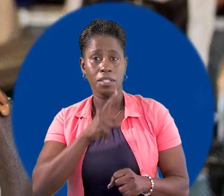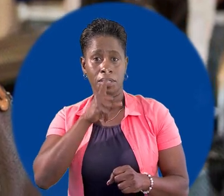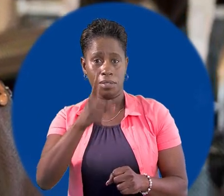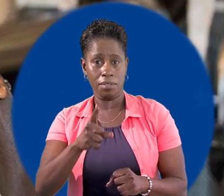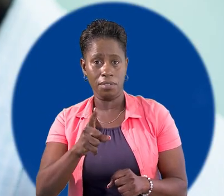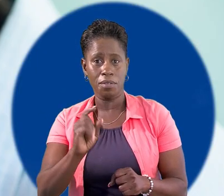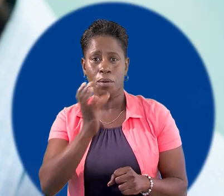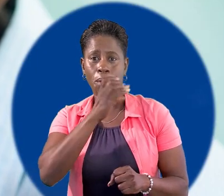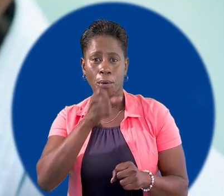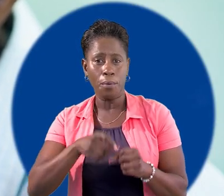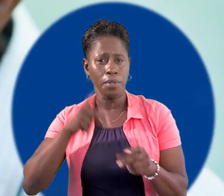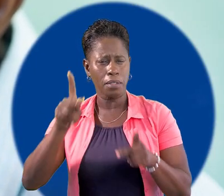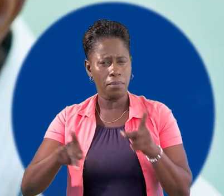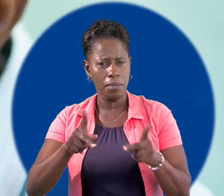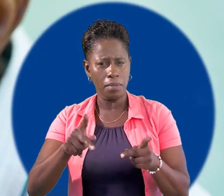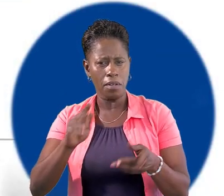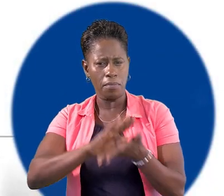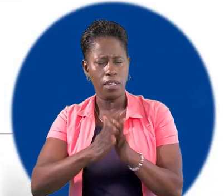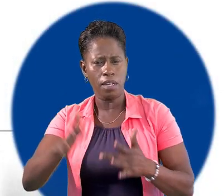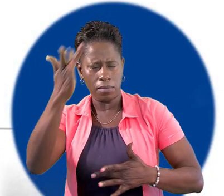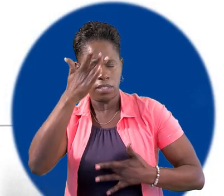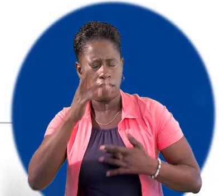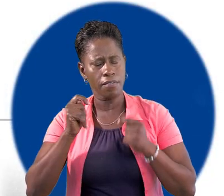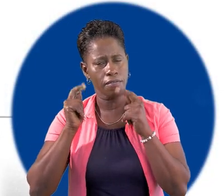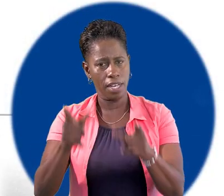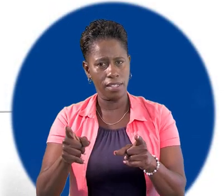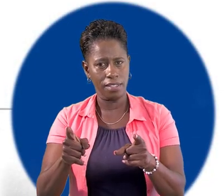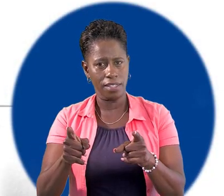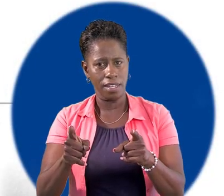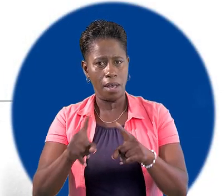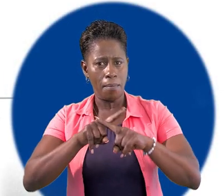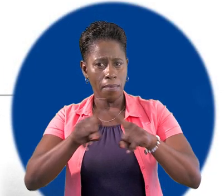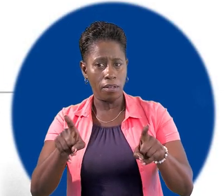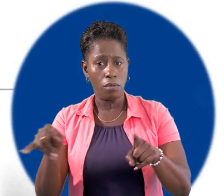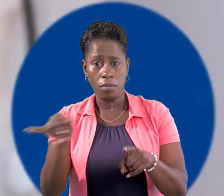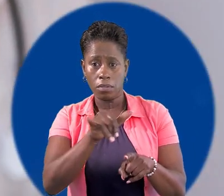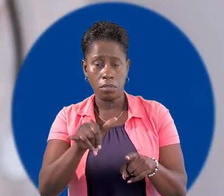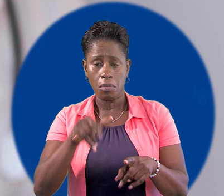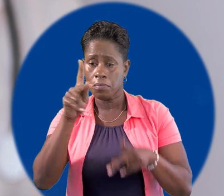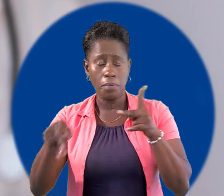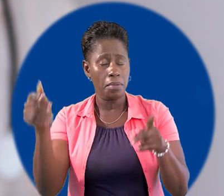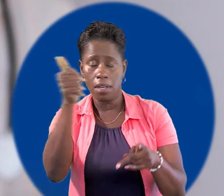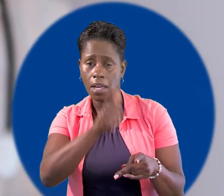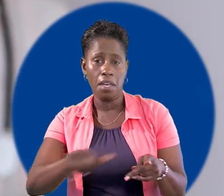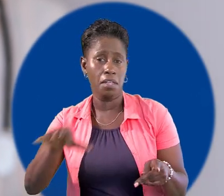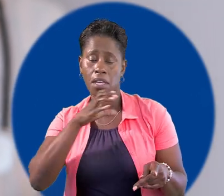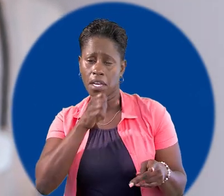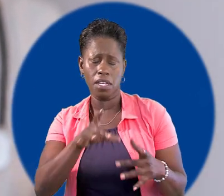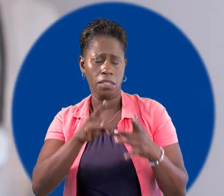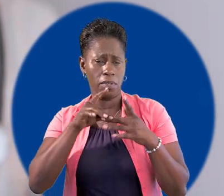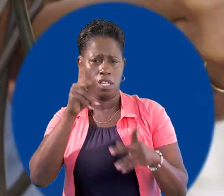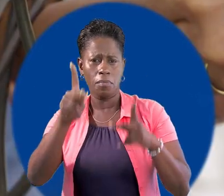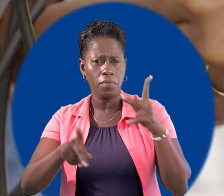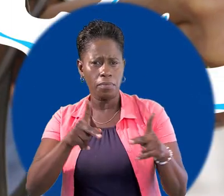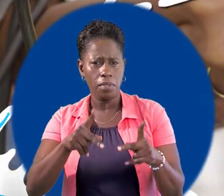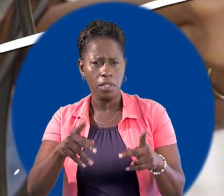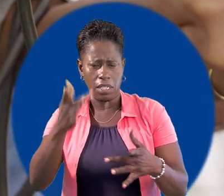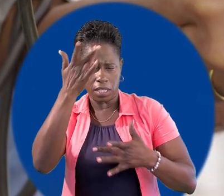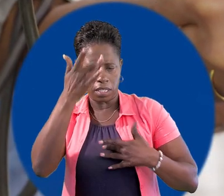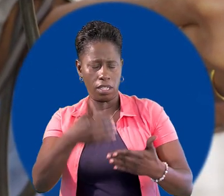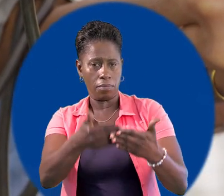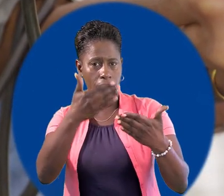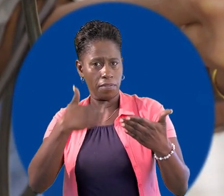it's true that the elderly are at higher risk, but anyone can get the virus. The effect is even worse if you have a chronic condition